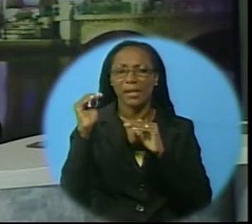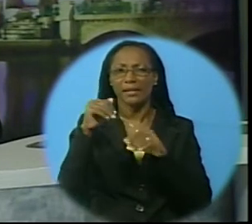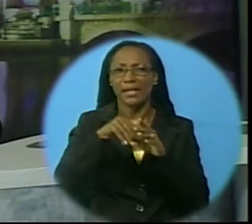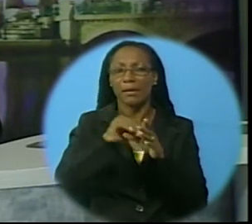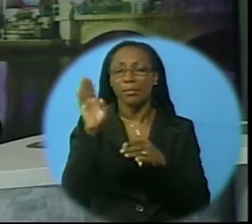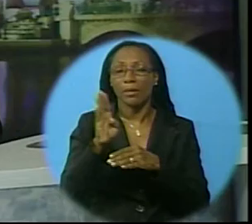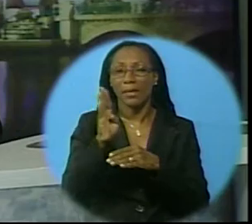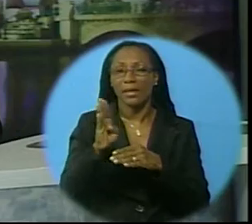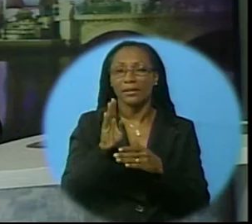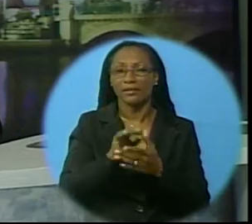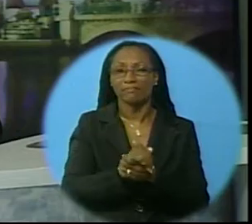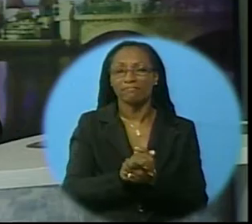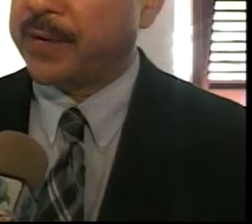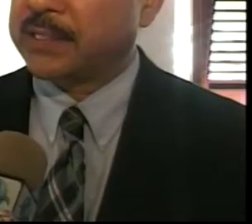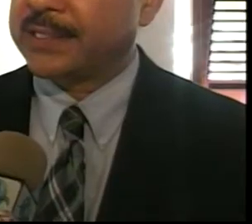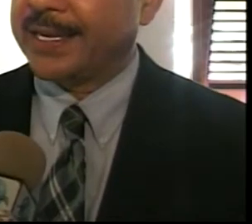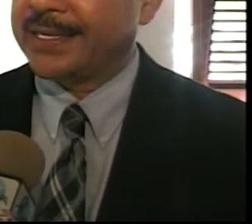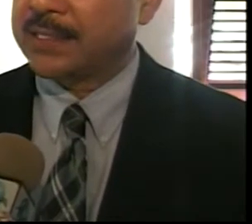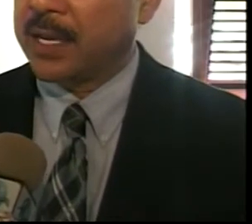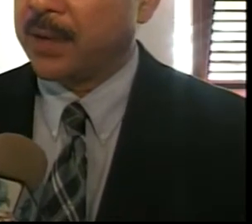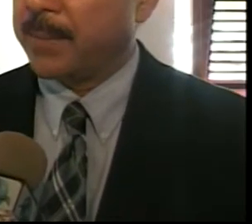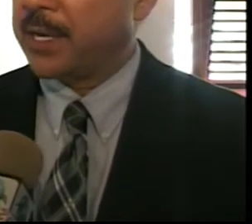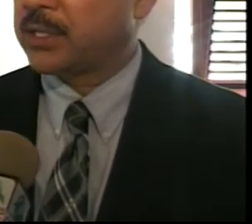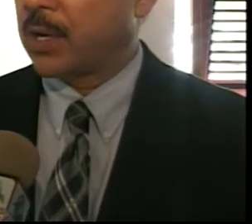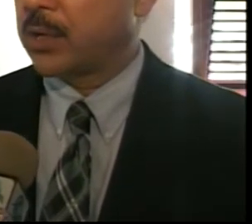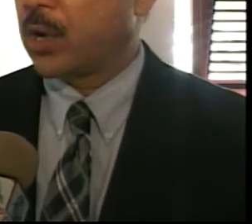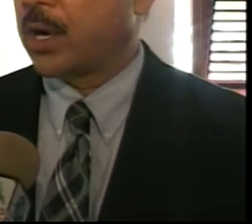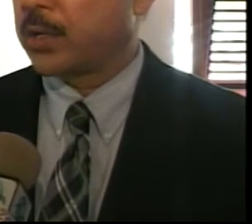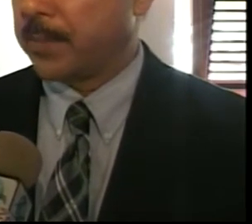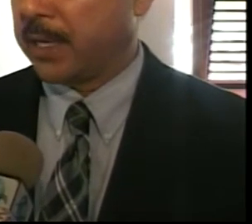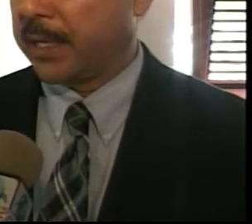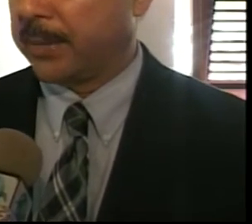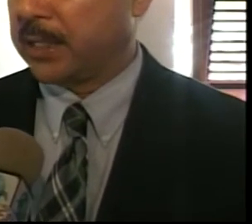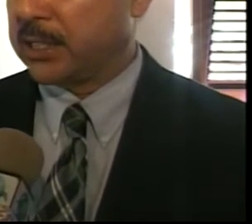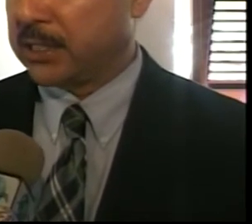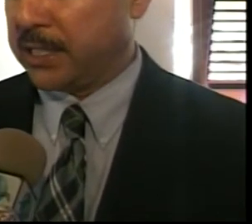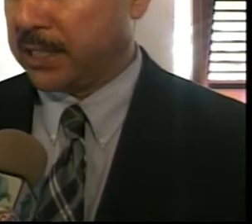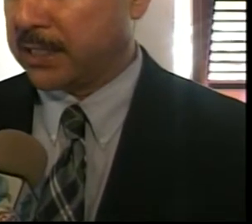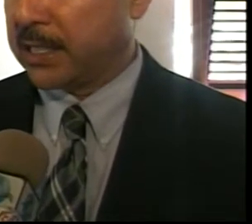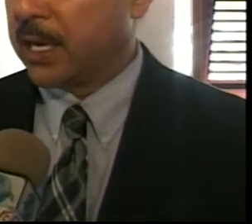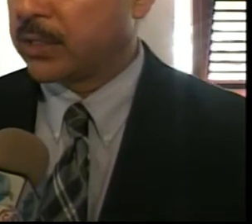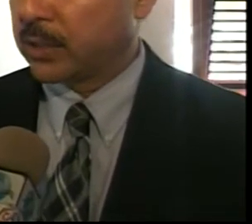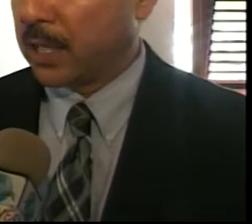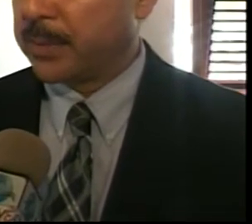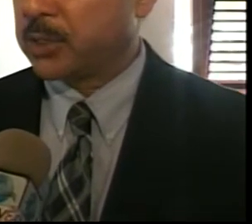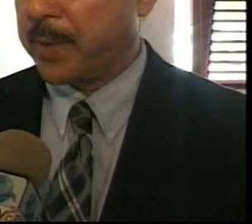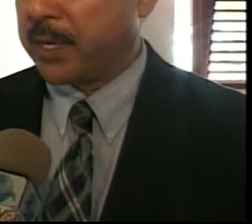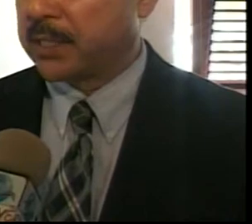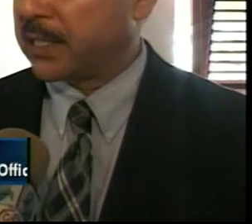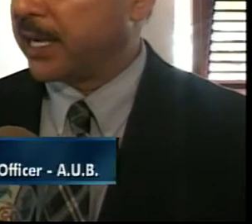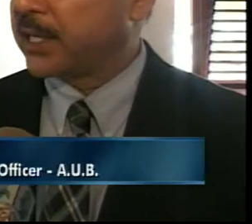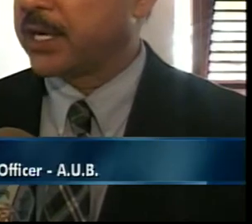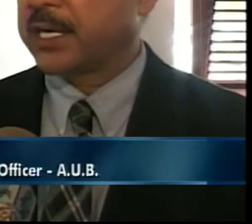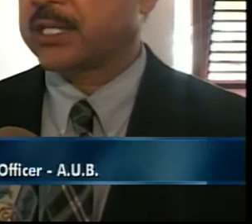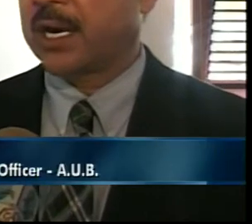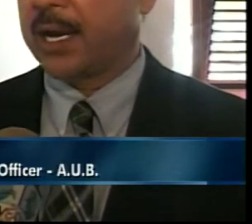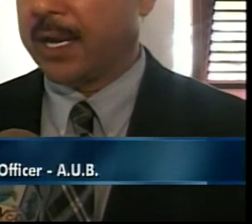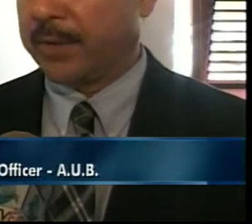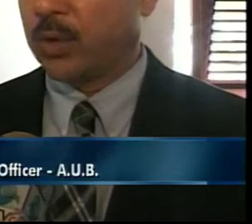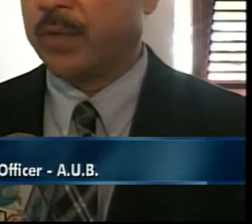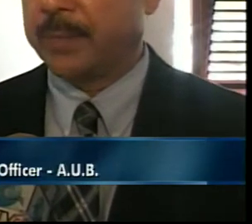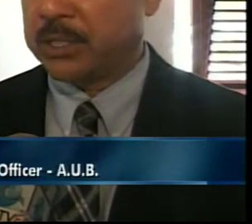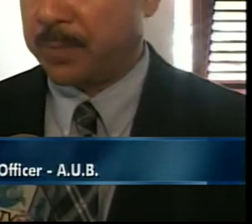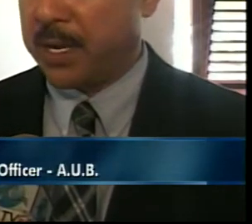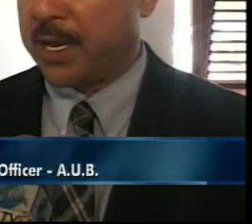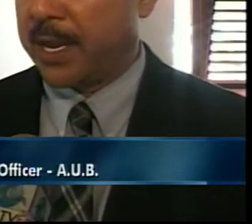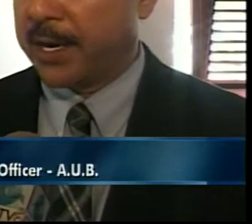conference. The conference is based on non-communicable diseases. So there will be speakers at the international level